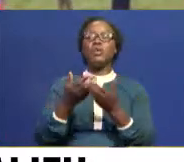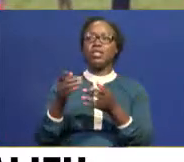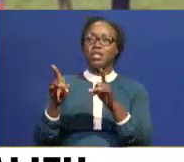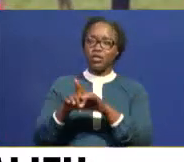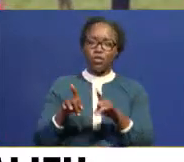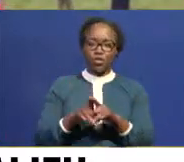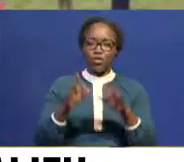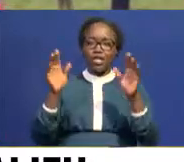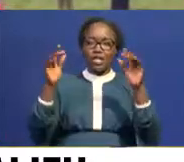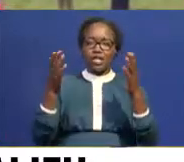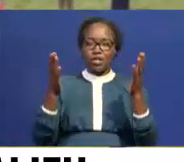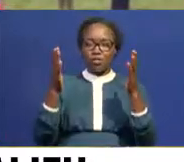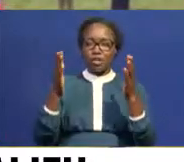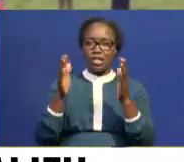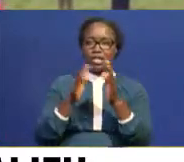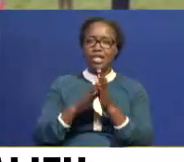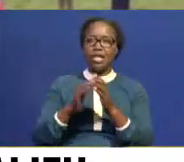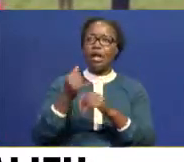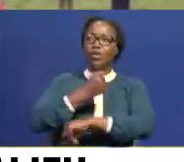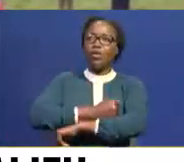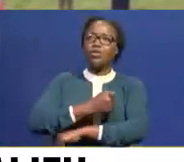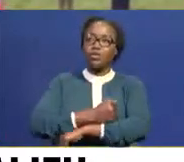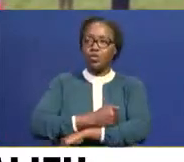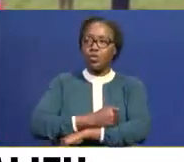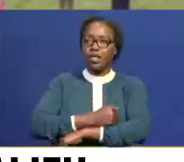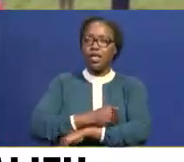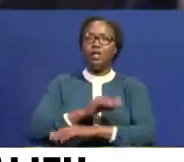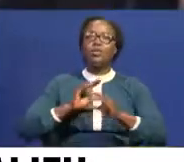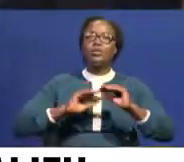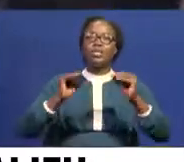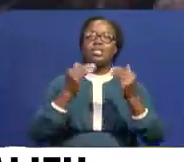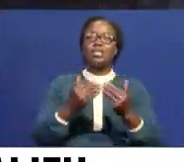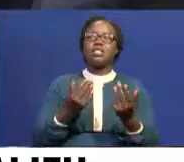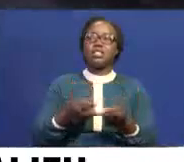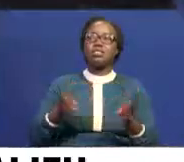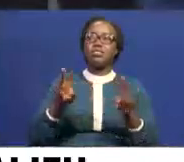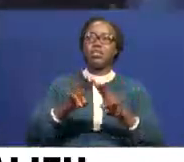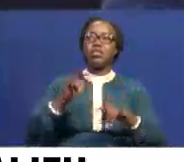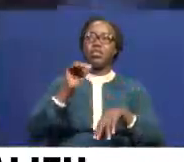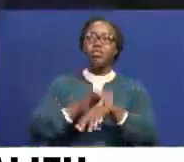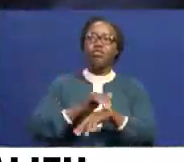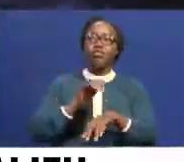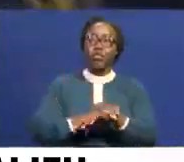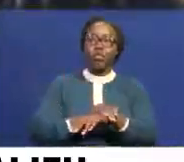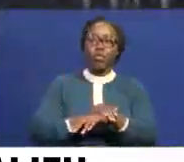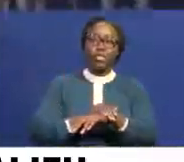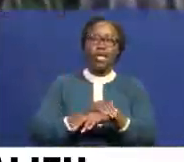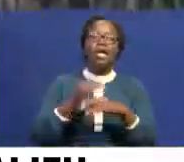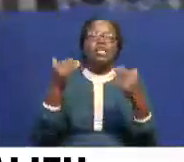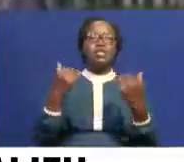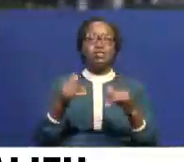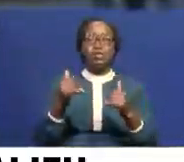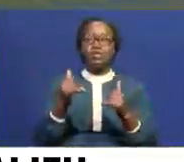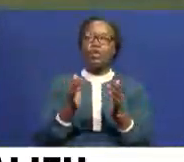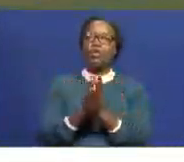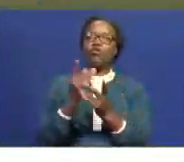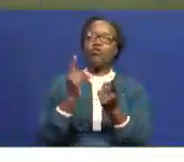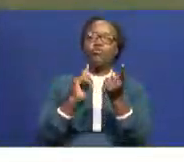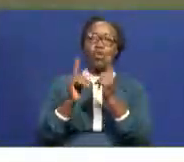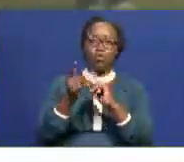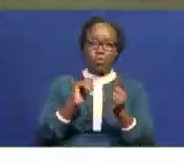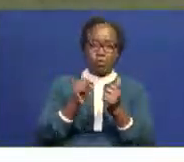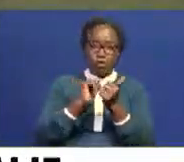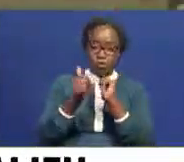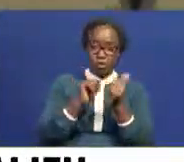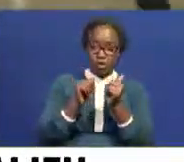also celebrating the Olympic spirit in our school. We are teaching our children the value of good sportsmanship, the value of fair competition, the value